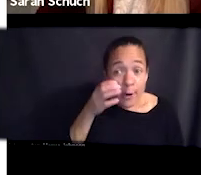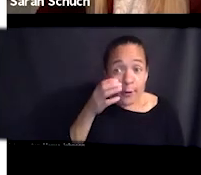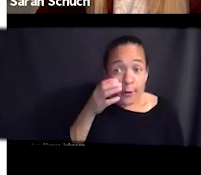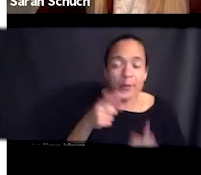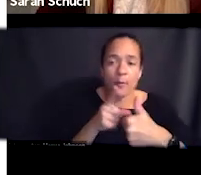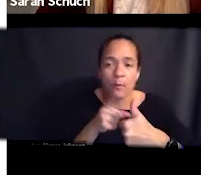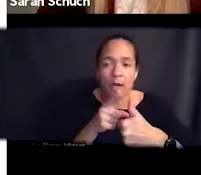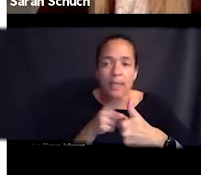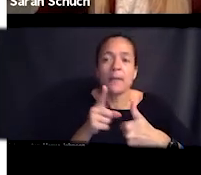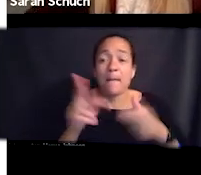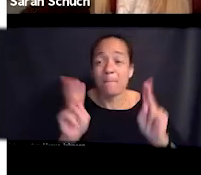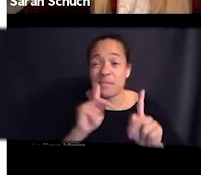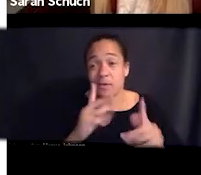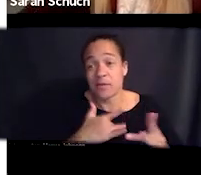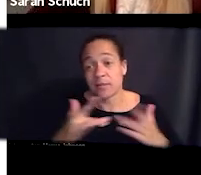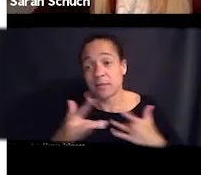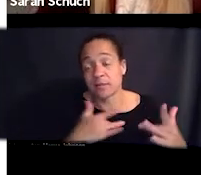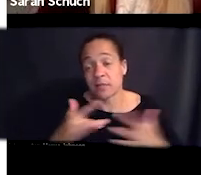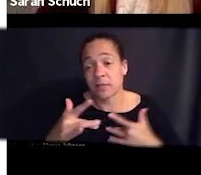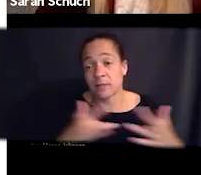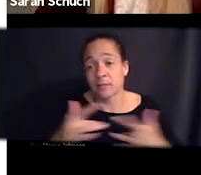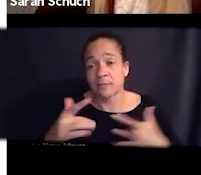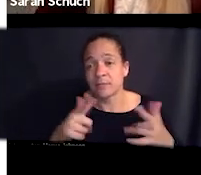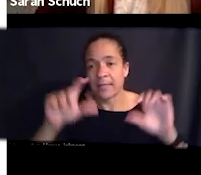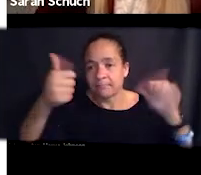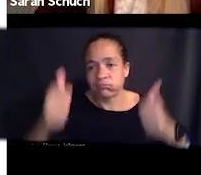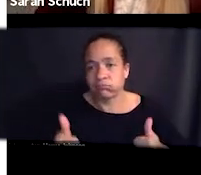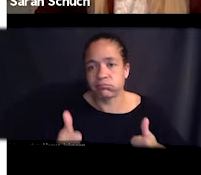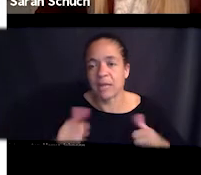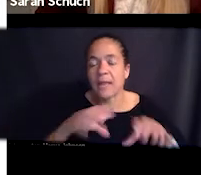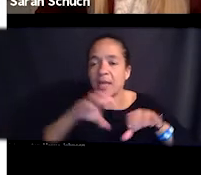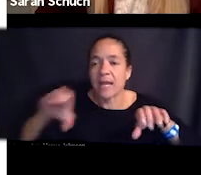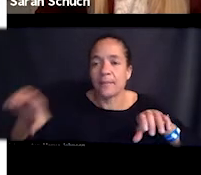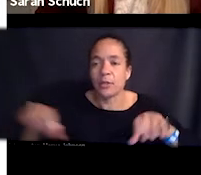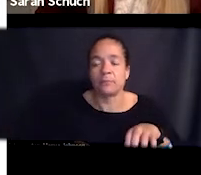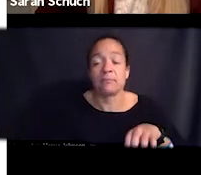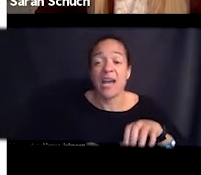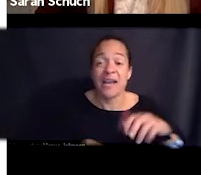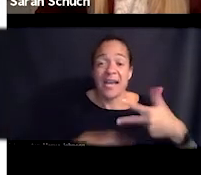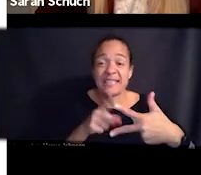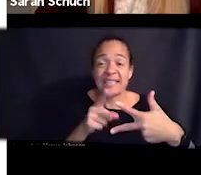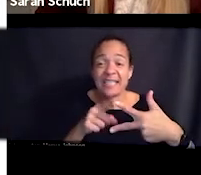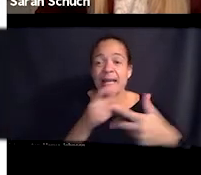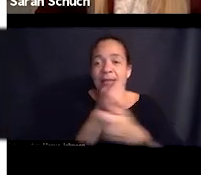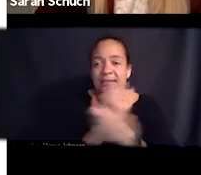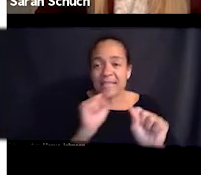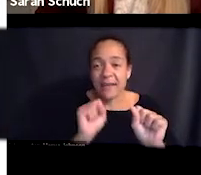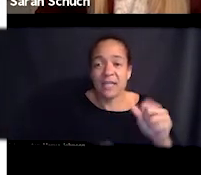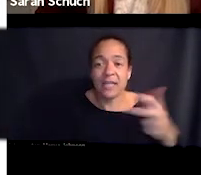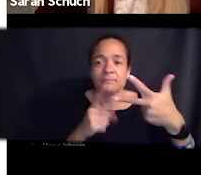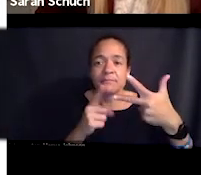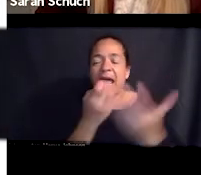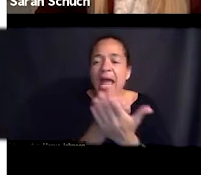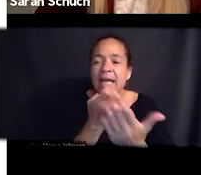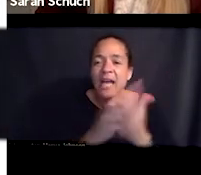are concerned about blight in the neighborhoods. Two, safety. Three, economic development. And four, education. So those are